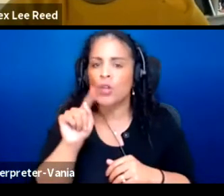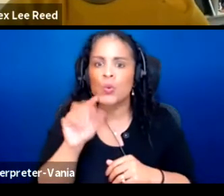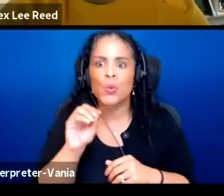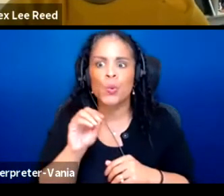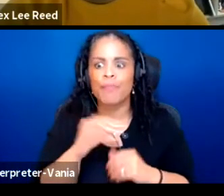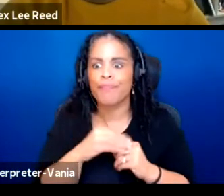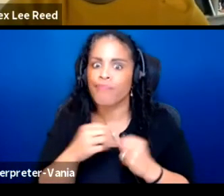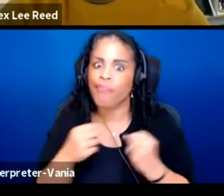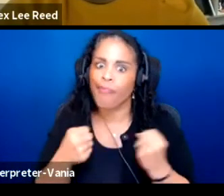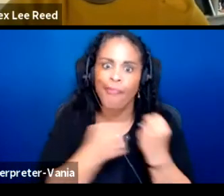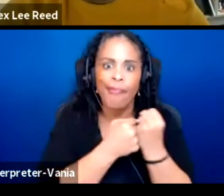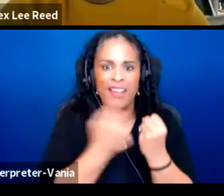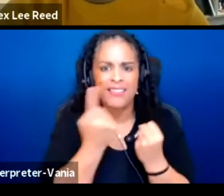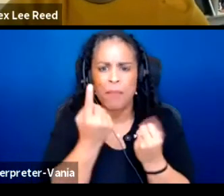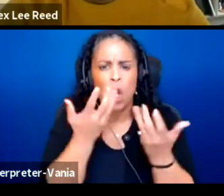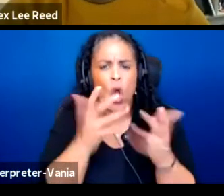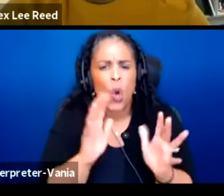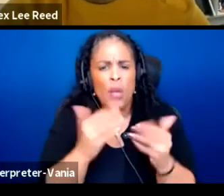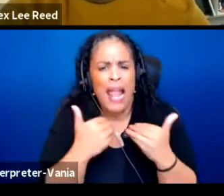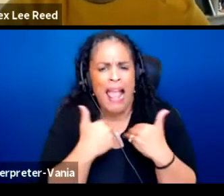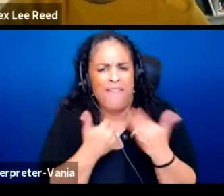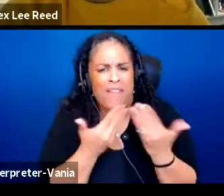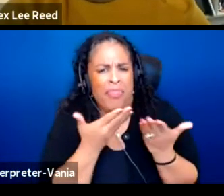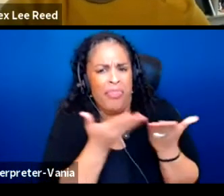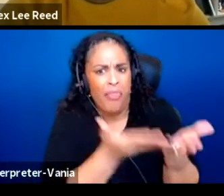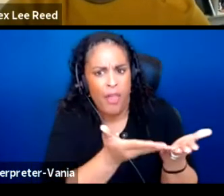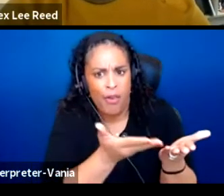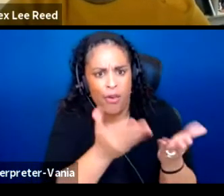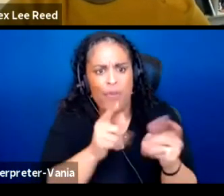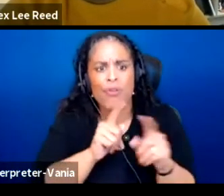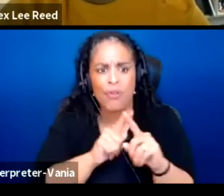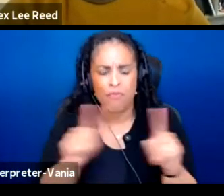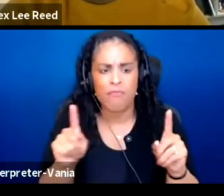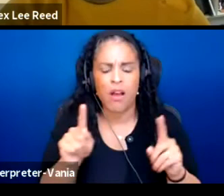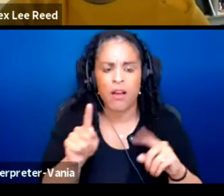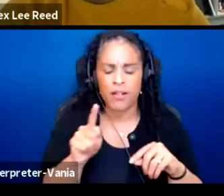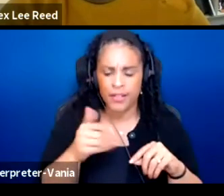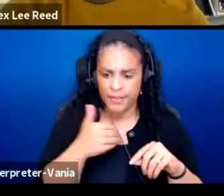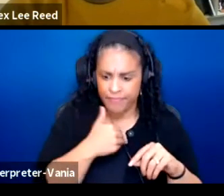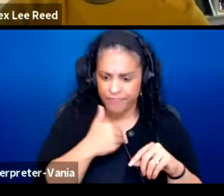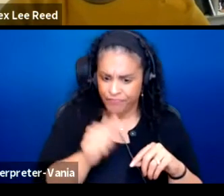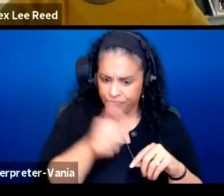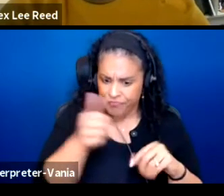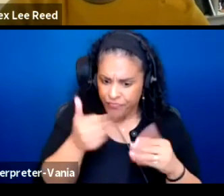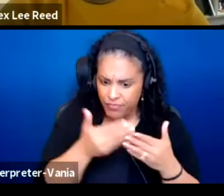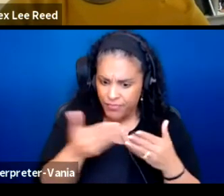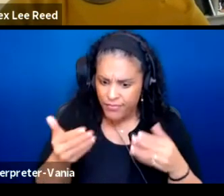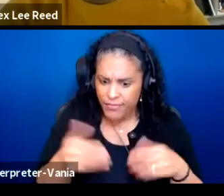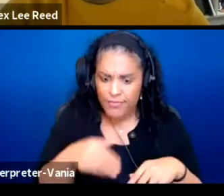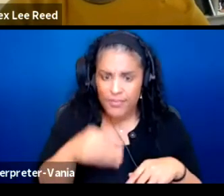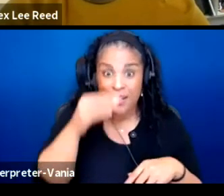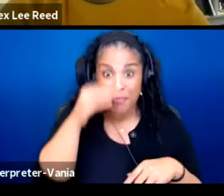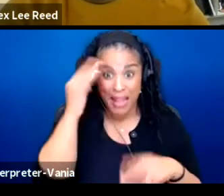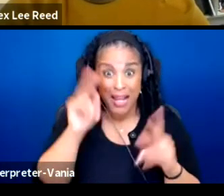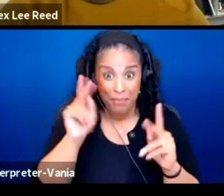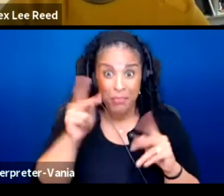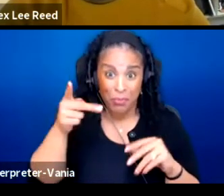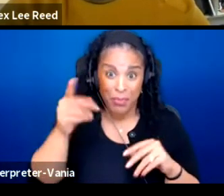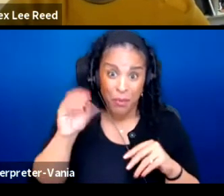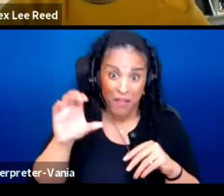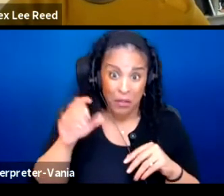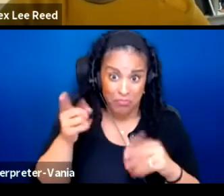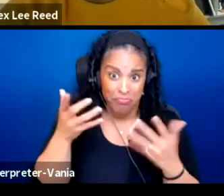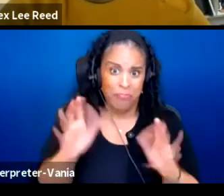something that is already there, but this other thing that Black people are doing and people of color are